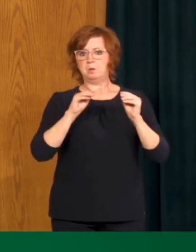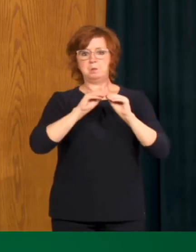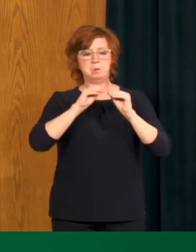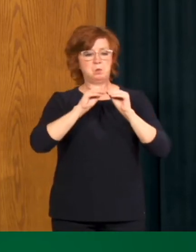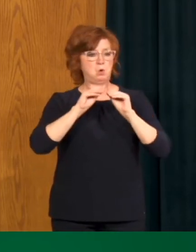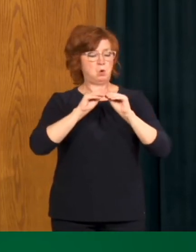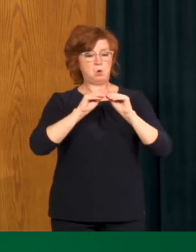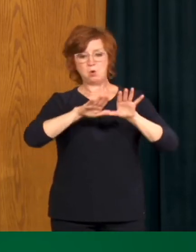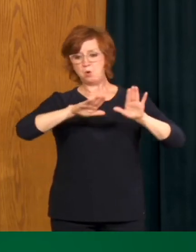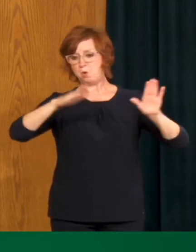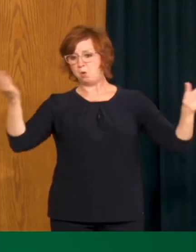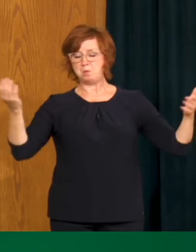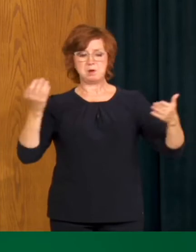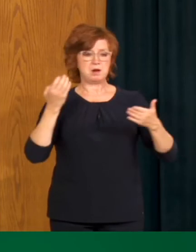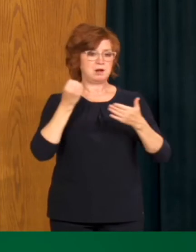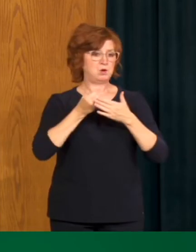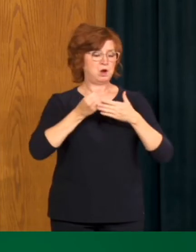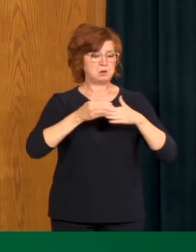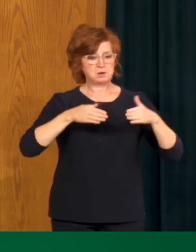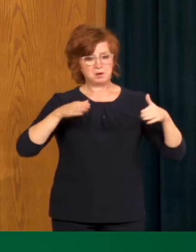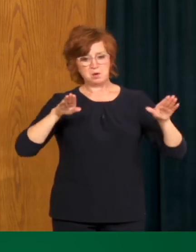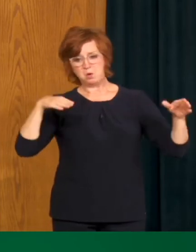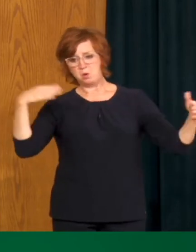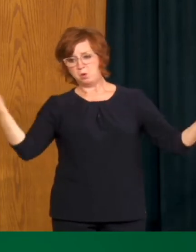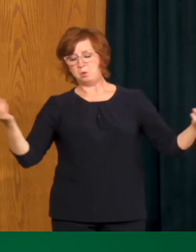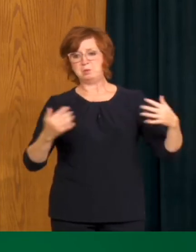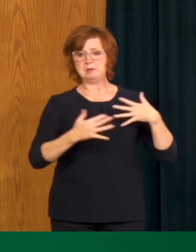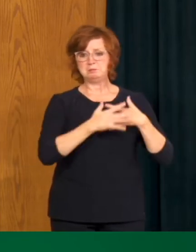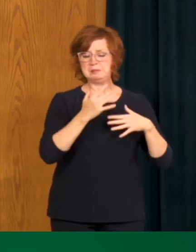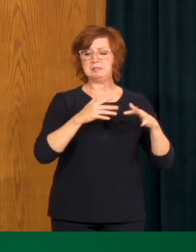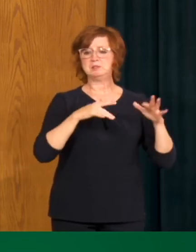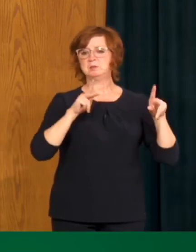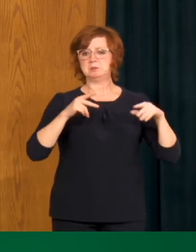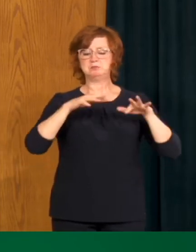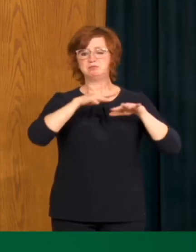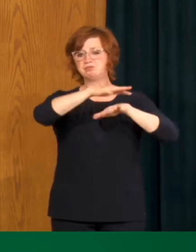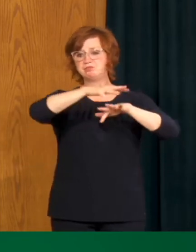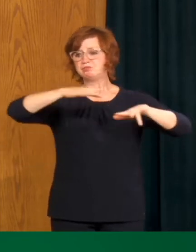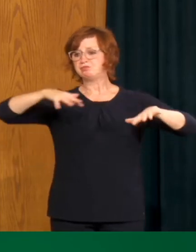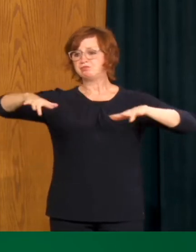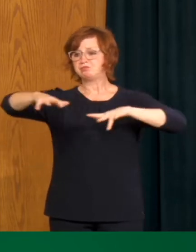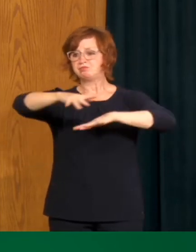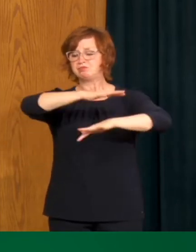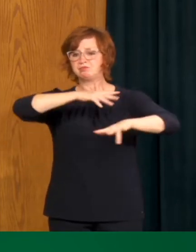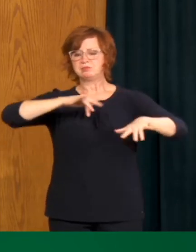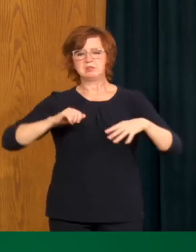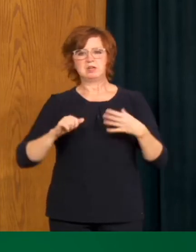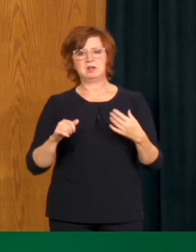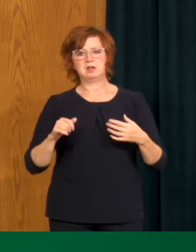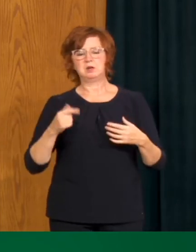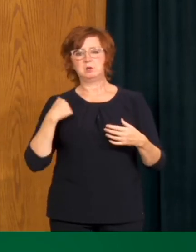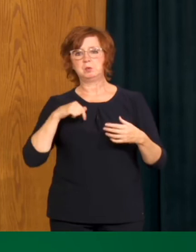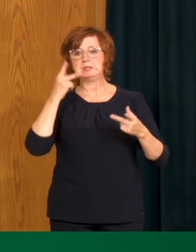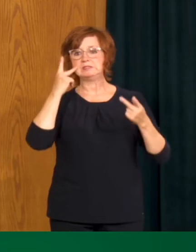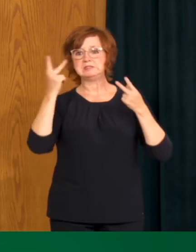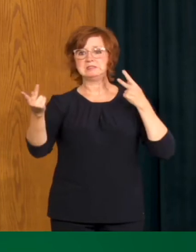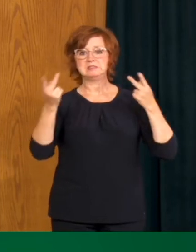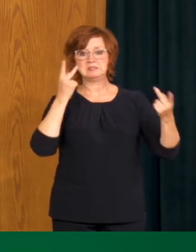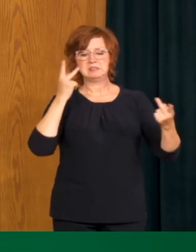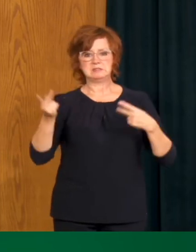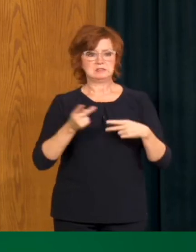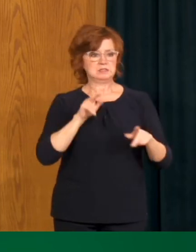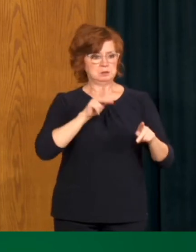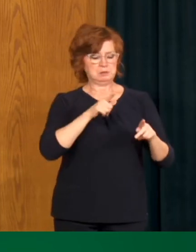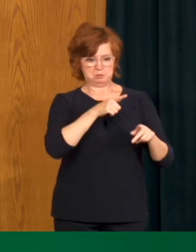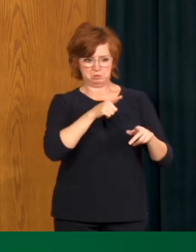rules and we are opening it up a bit. And what we're seeing in many situations is just people going on with their day-to-day lives and still living with